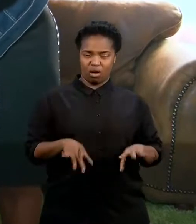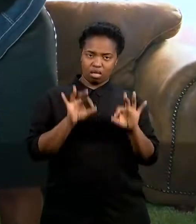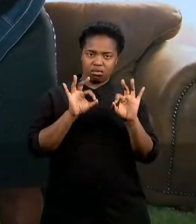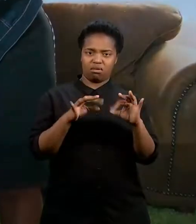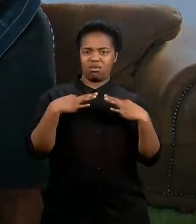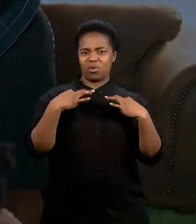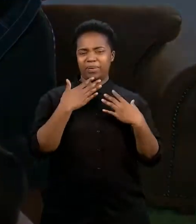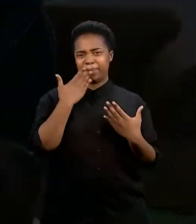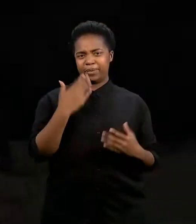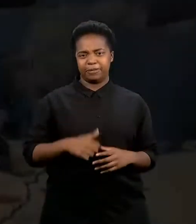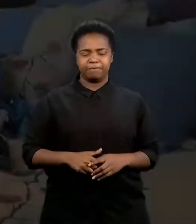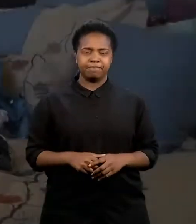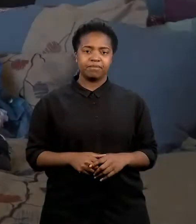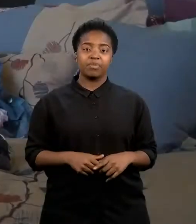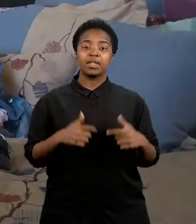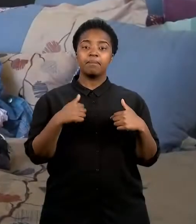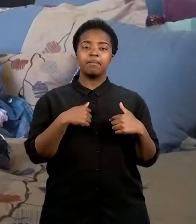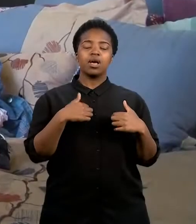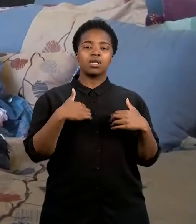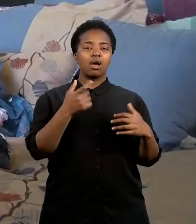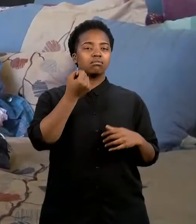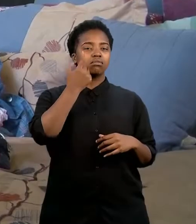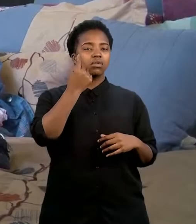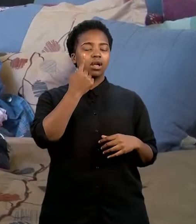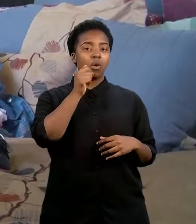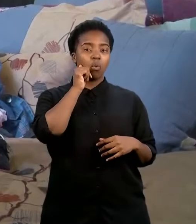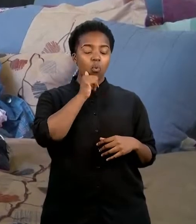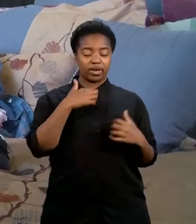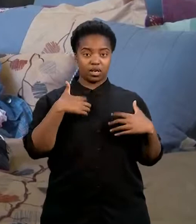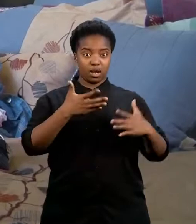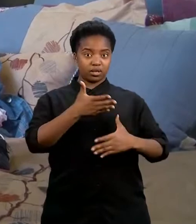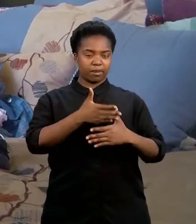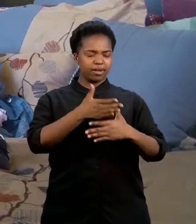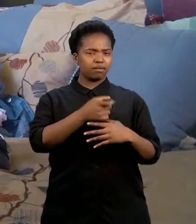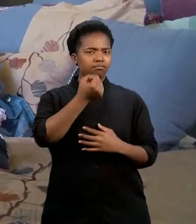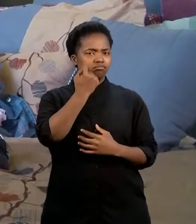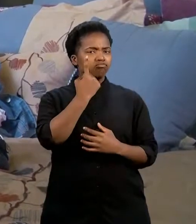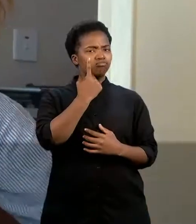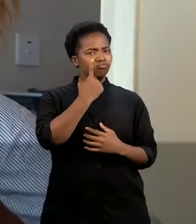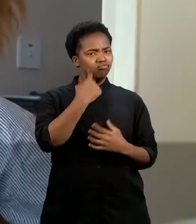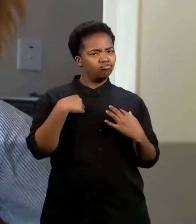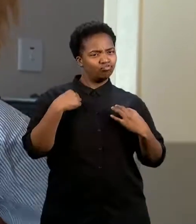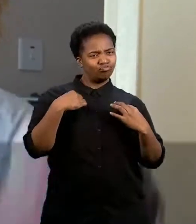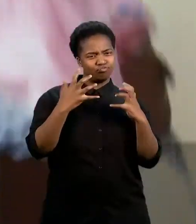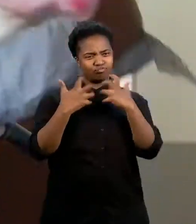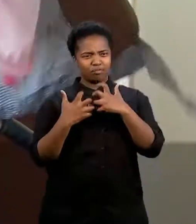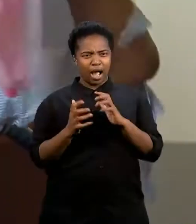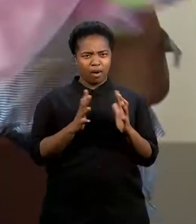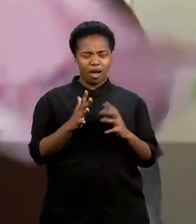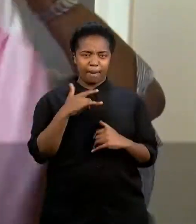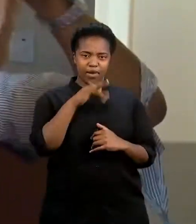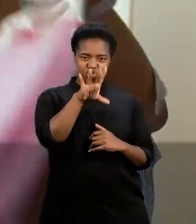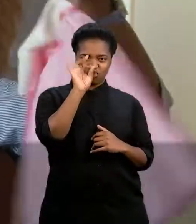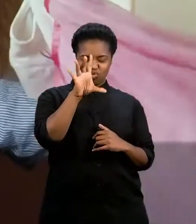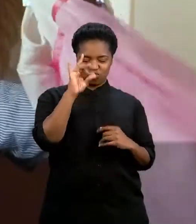disability. I started understanding fashion ha ke qala ho sebetsa, and that's when ke qala ho choose